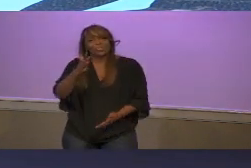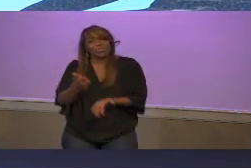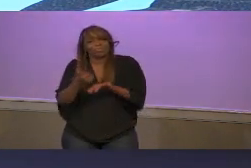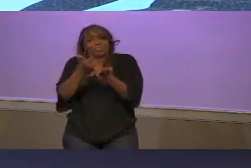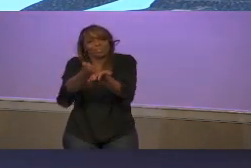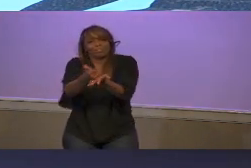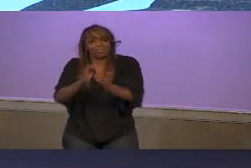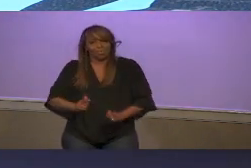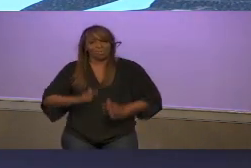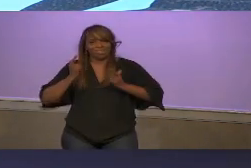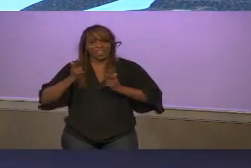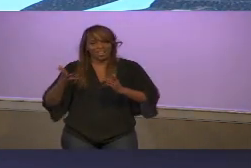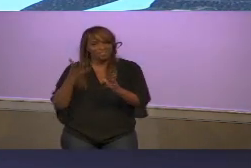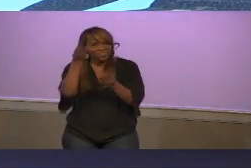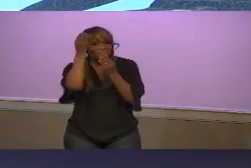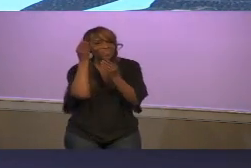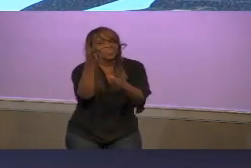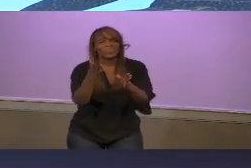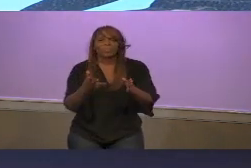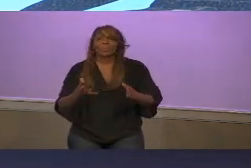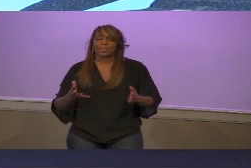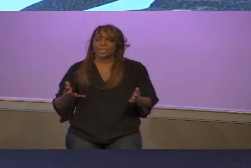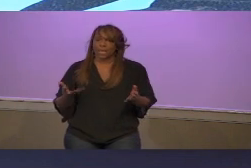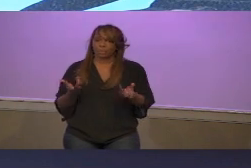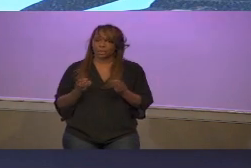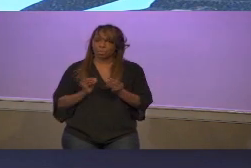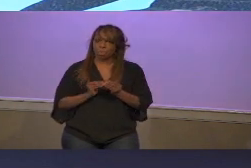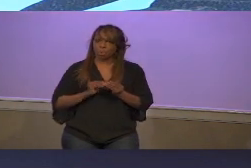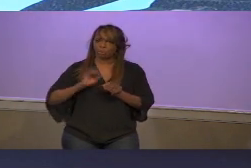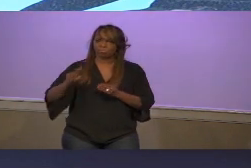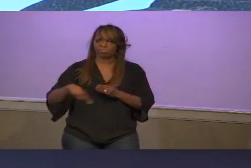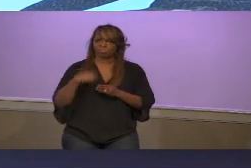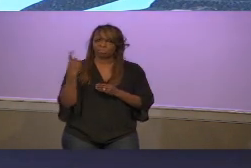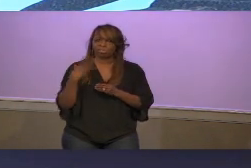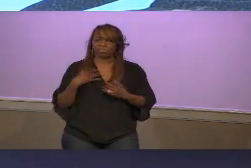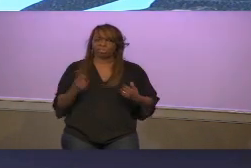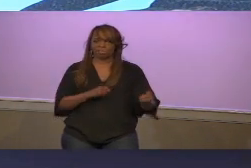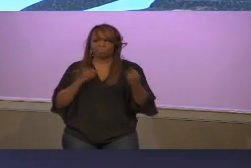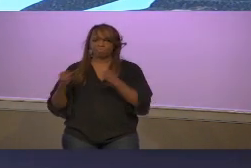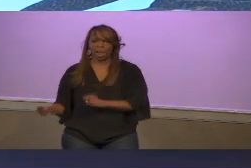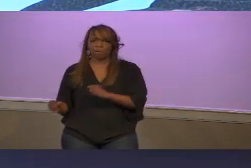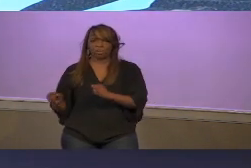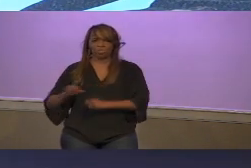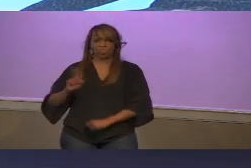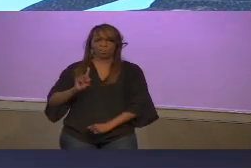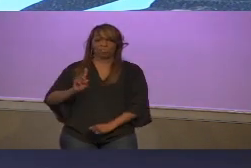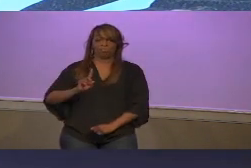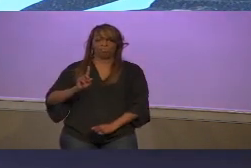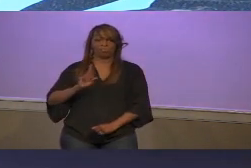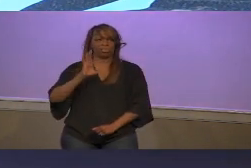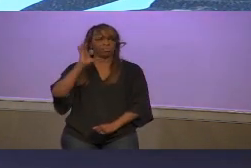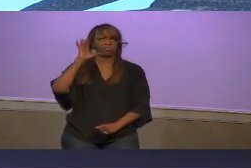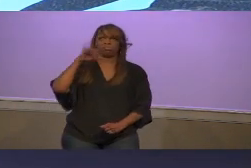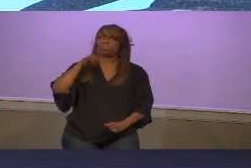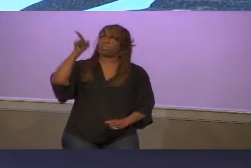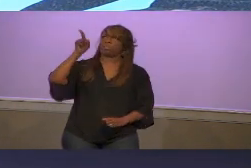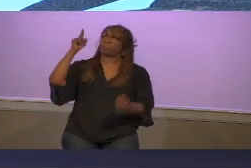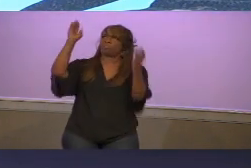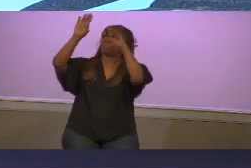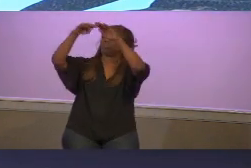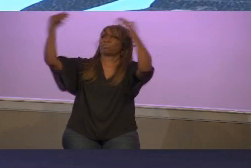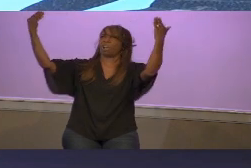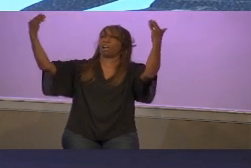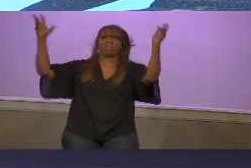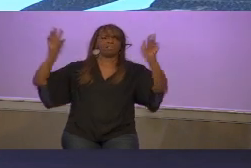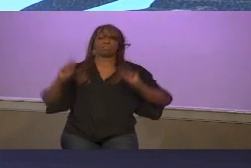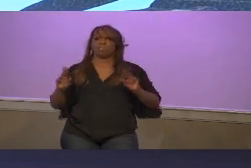life. But I want you to know I'm more than just this nebulous power out in the sky. I want you to recognize I'm more